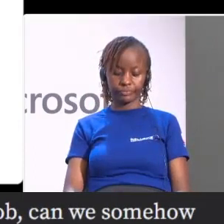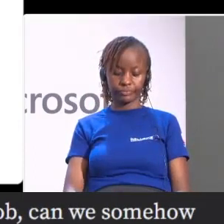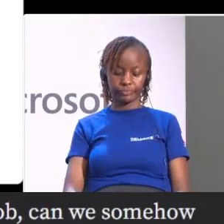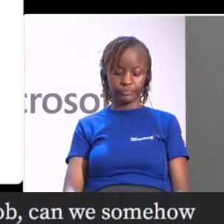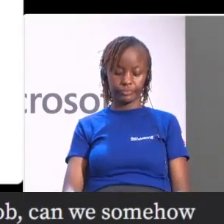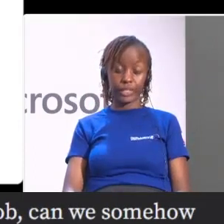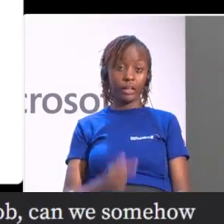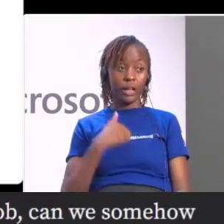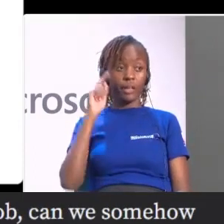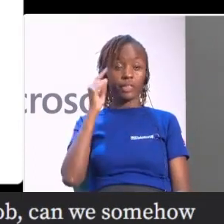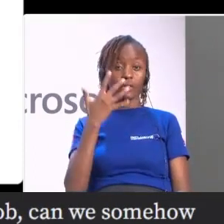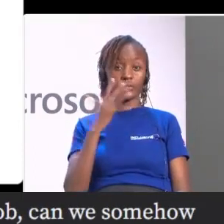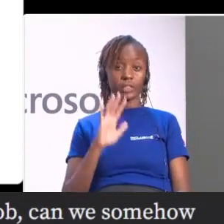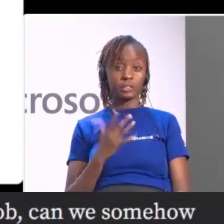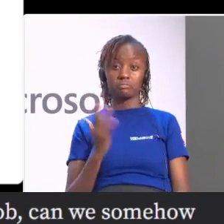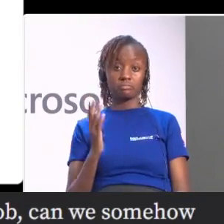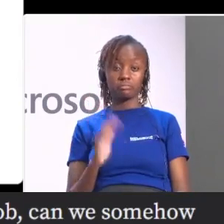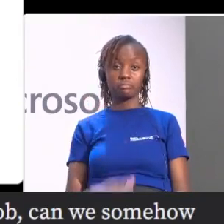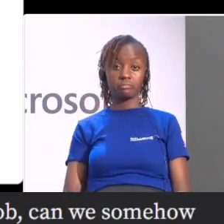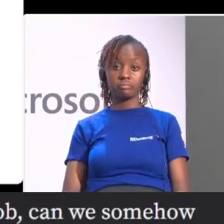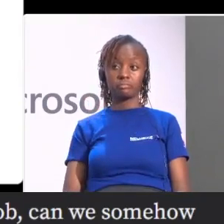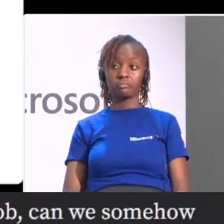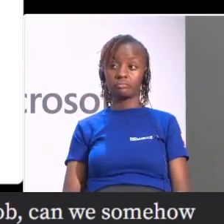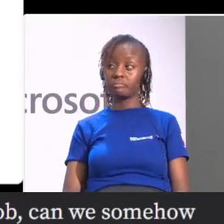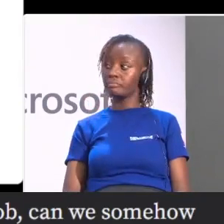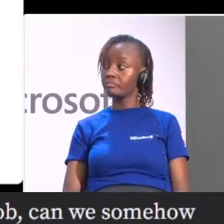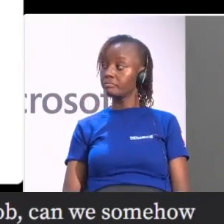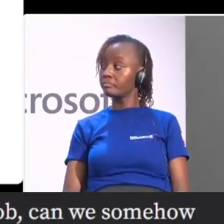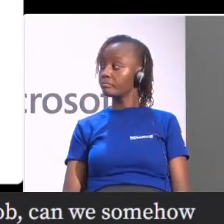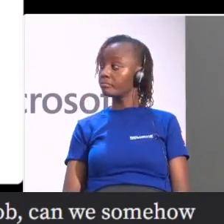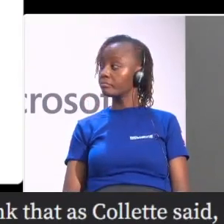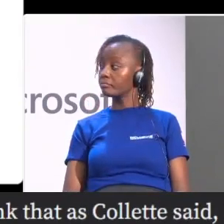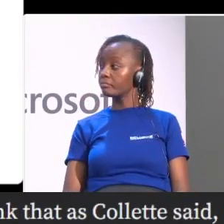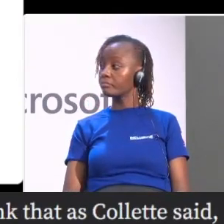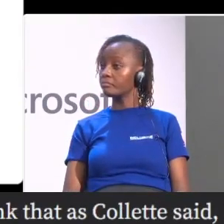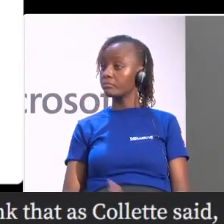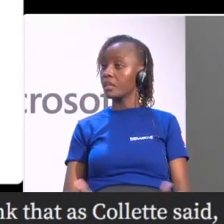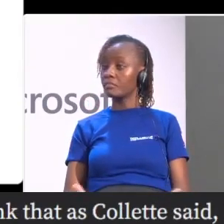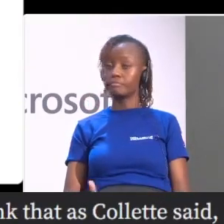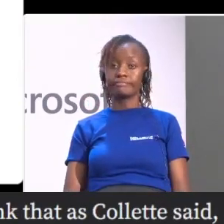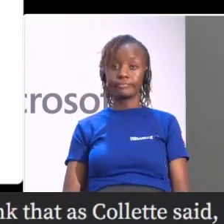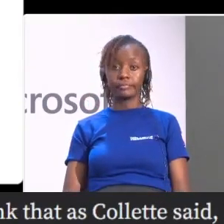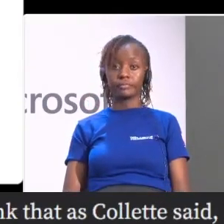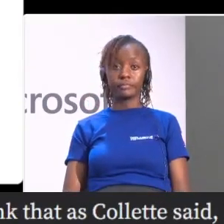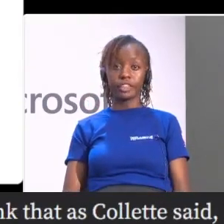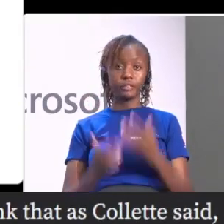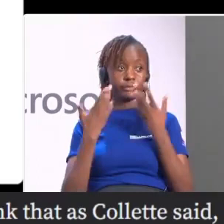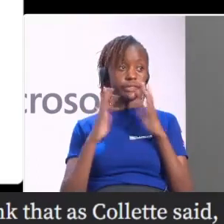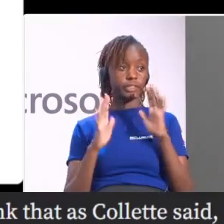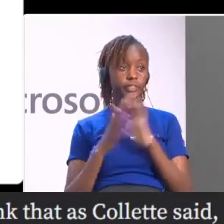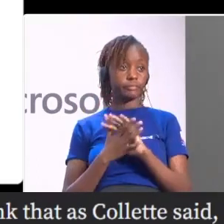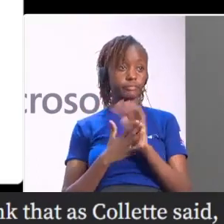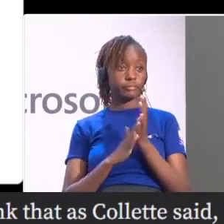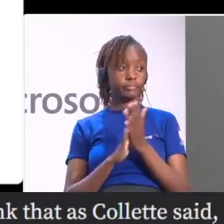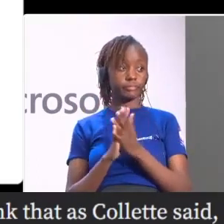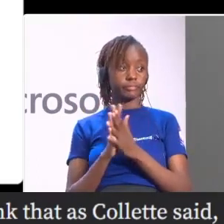I think we've come to our end. I keep getting a dirty look over here. Just as you are closing up. Throw something at me. Yeah, it's the time. Yeah,